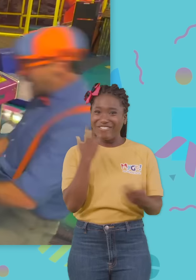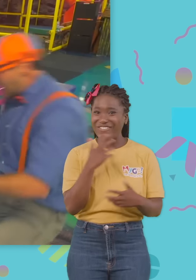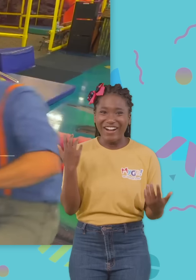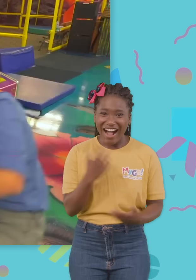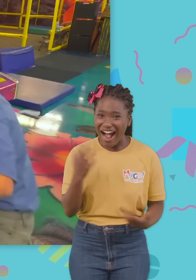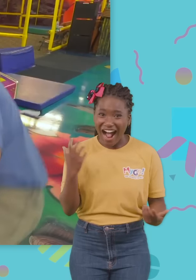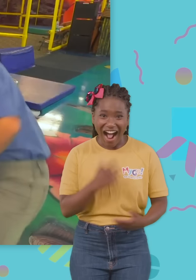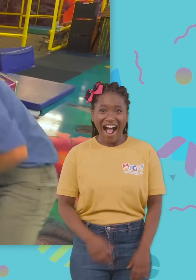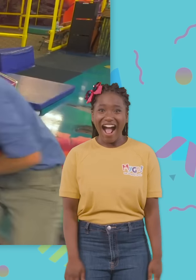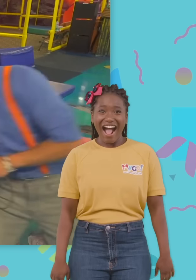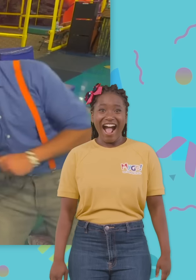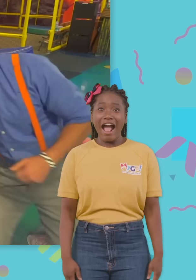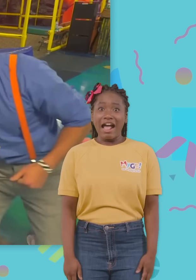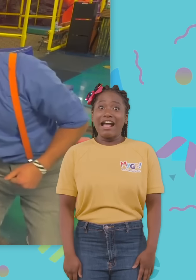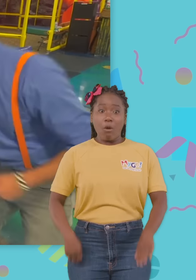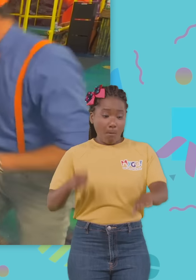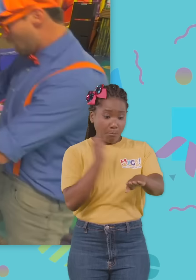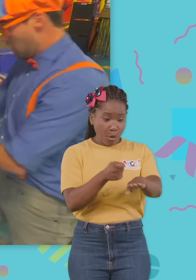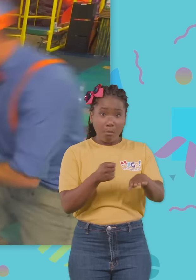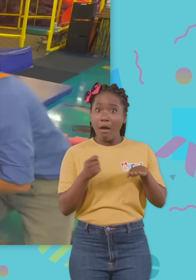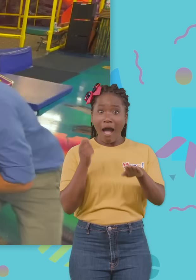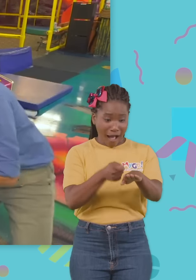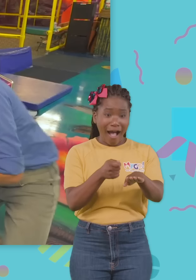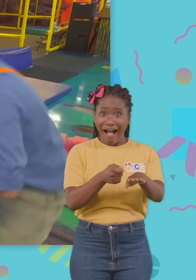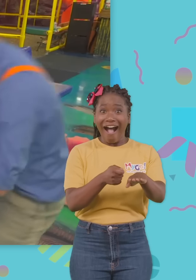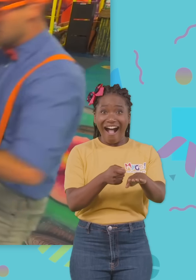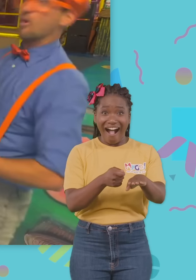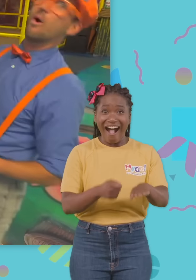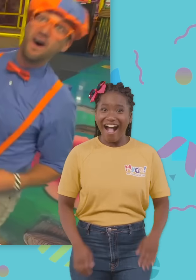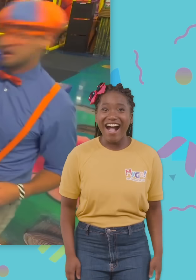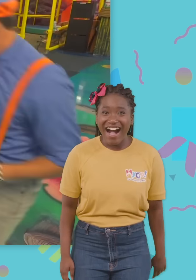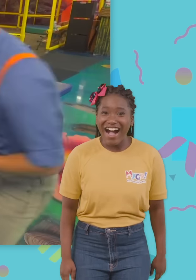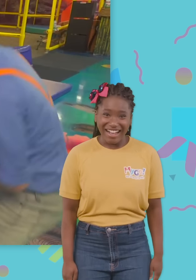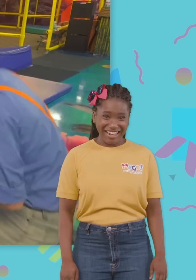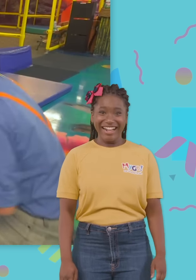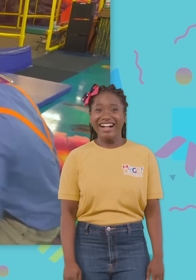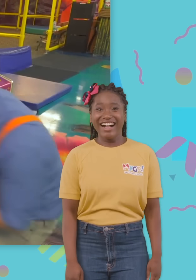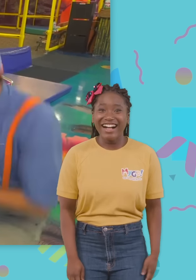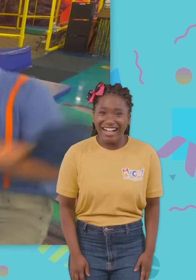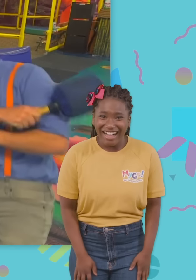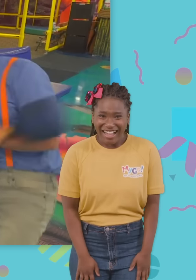Whoa! Whoa! I got them! Whoa! Whoa!